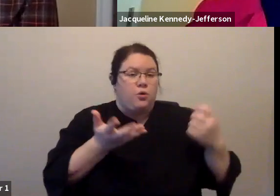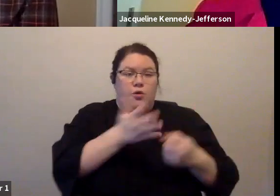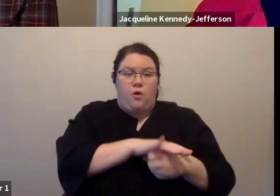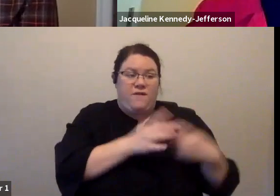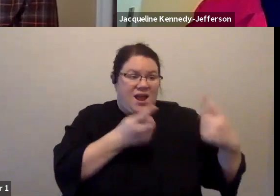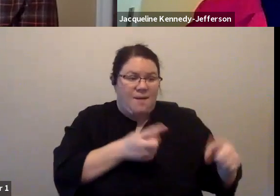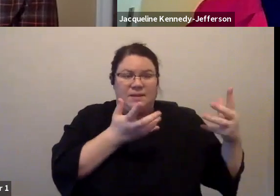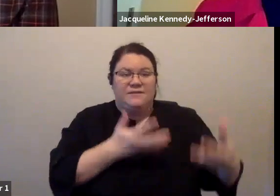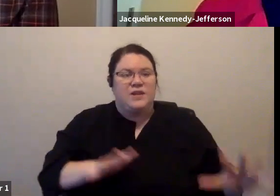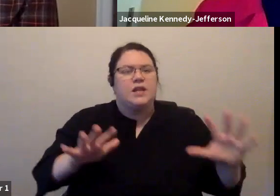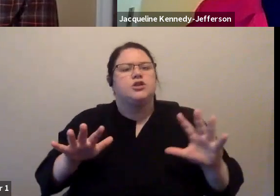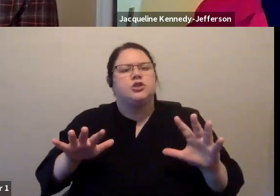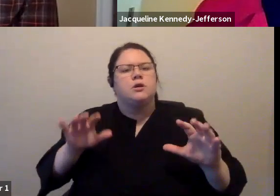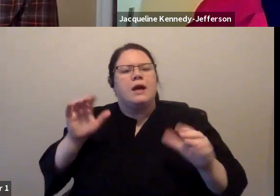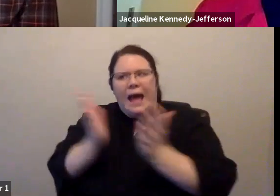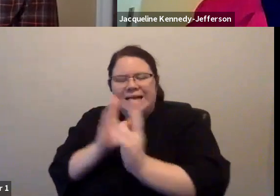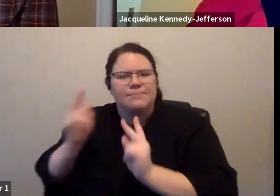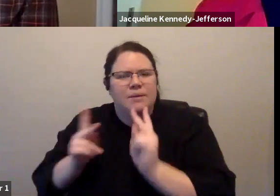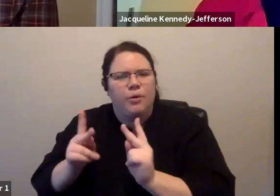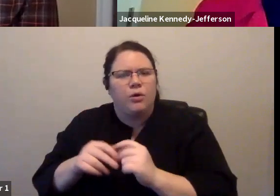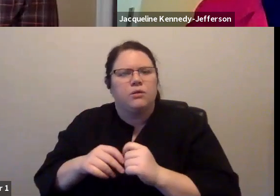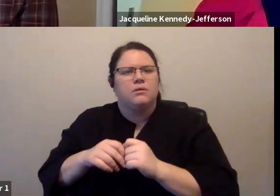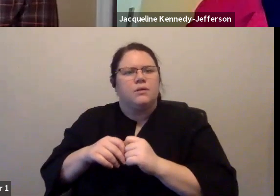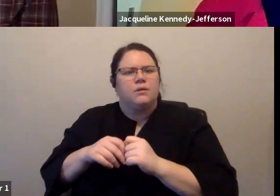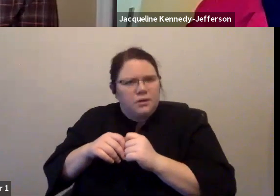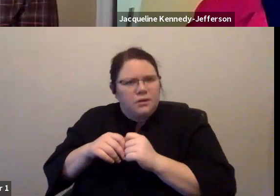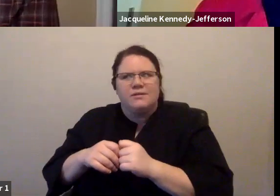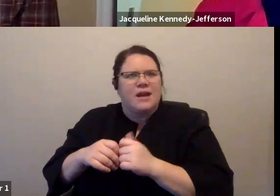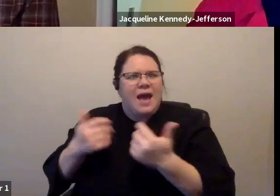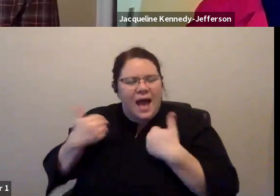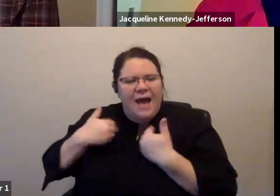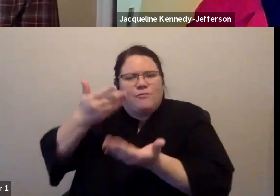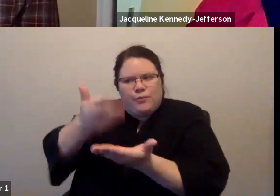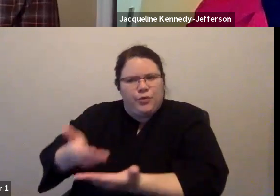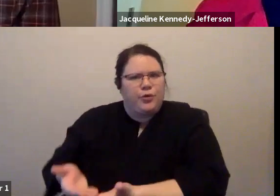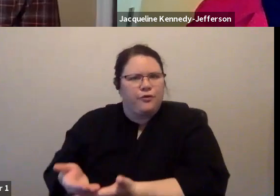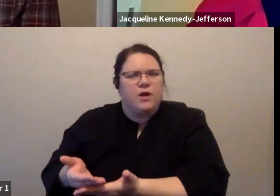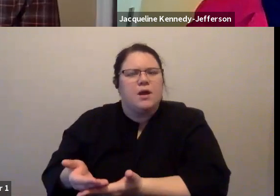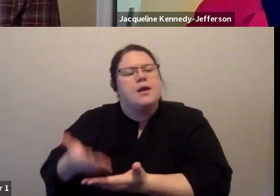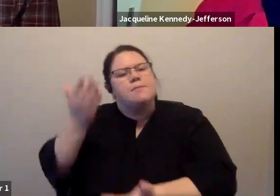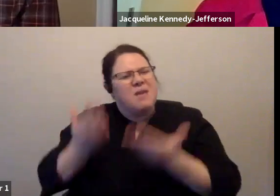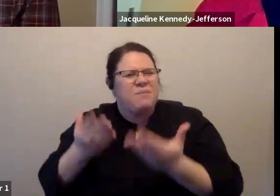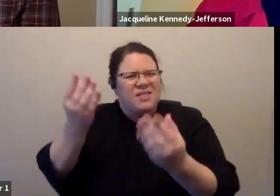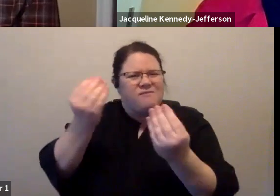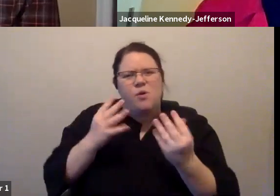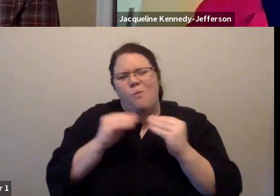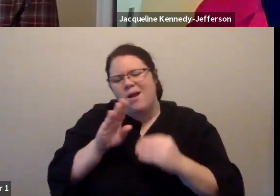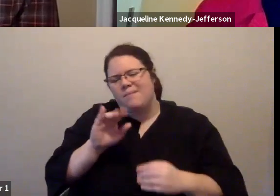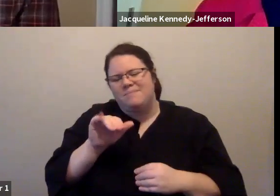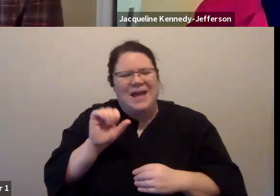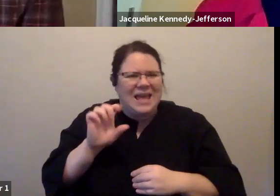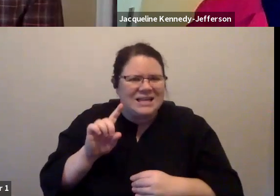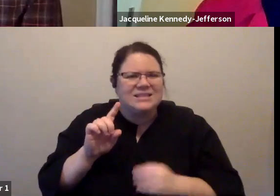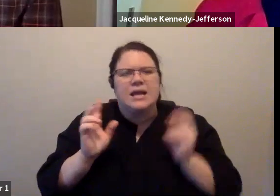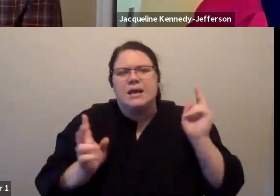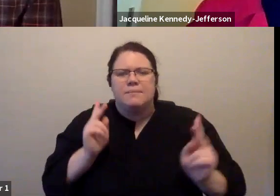overarching view of where folks sit. Recognize that information may be a little bit biased because, you know, people may be